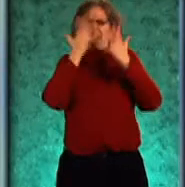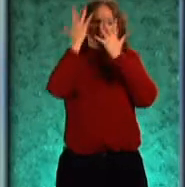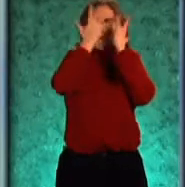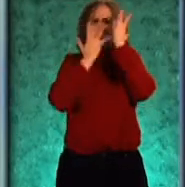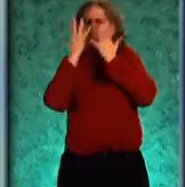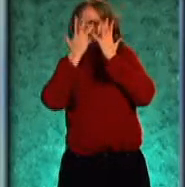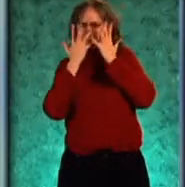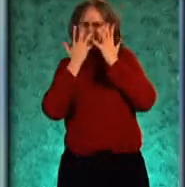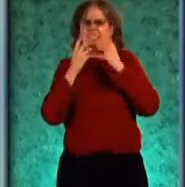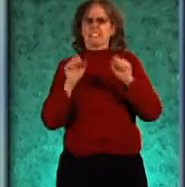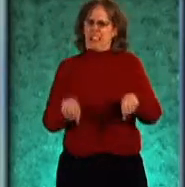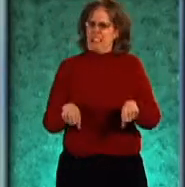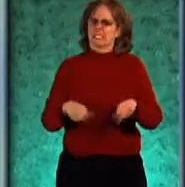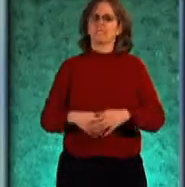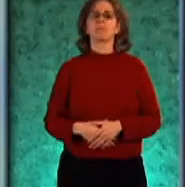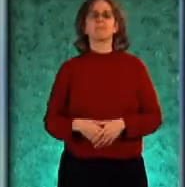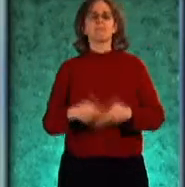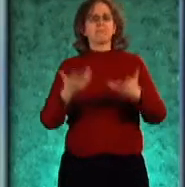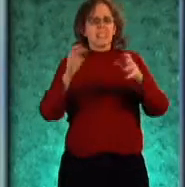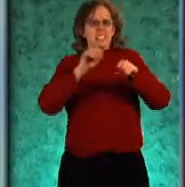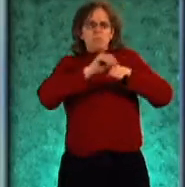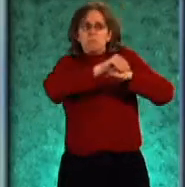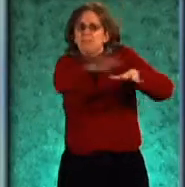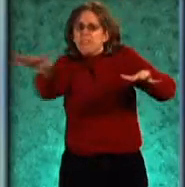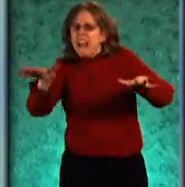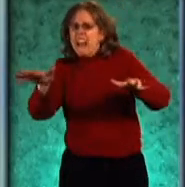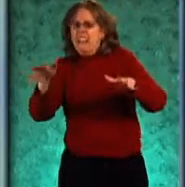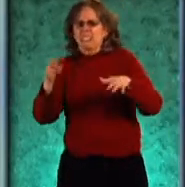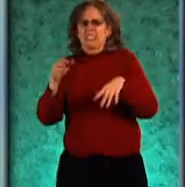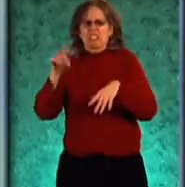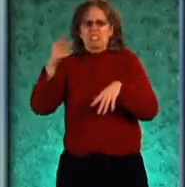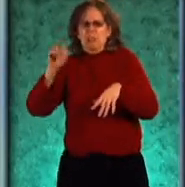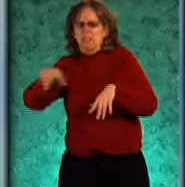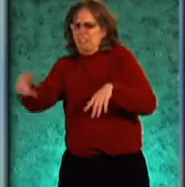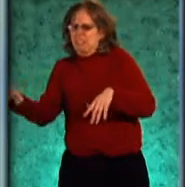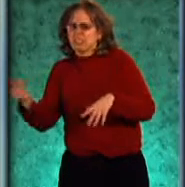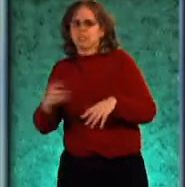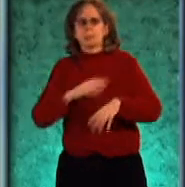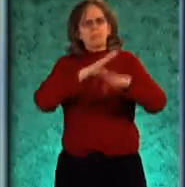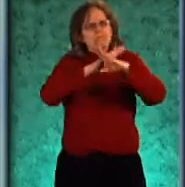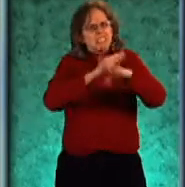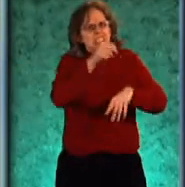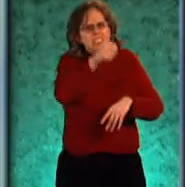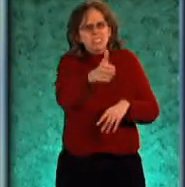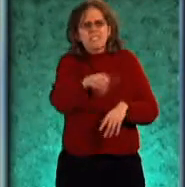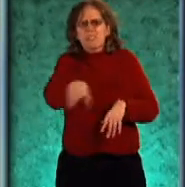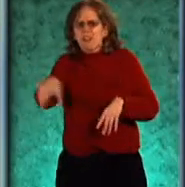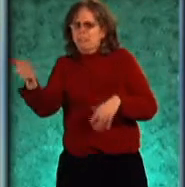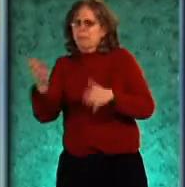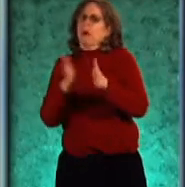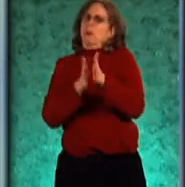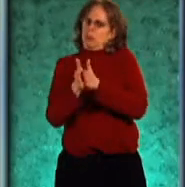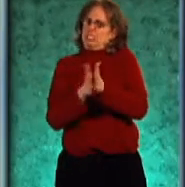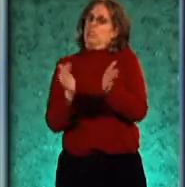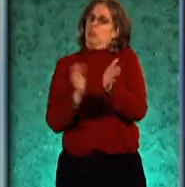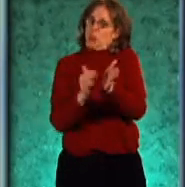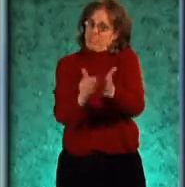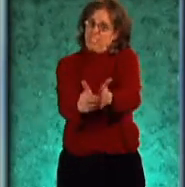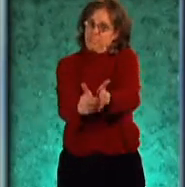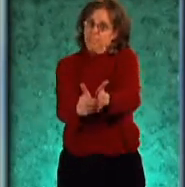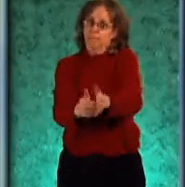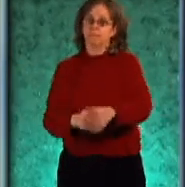mouth. You can also spread the germs to others. Protect yourself and others by washing your hands